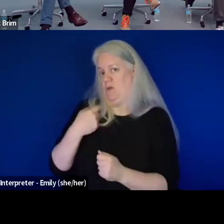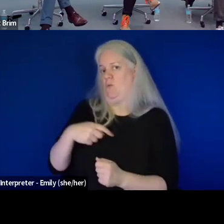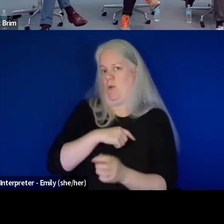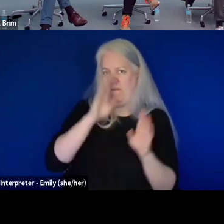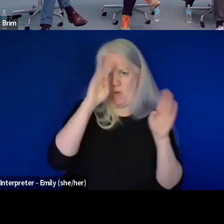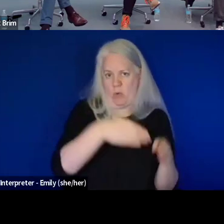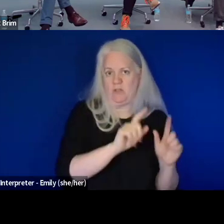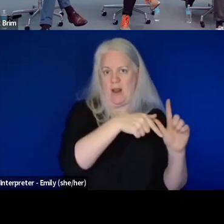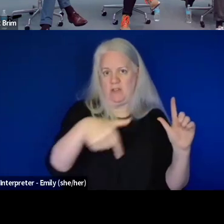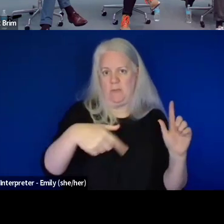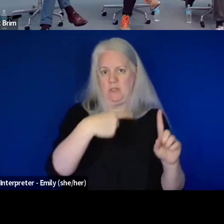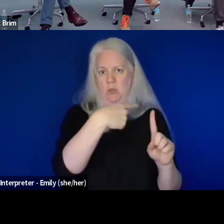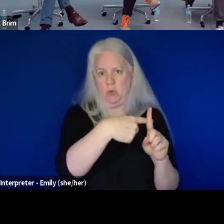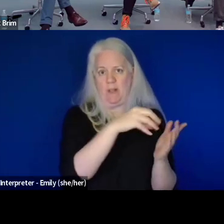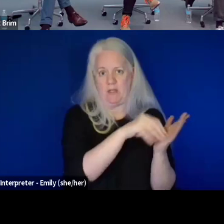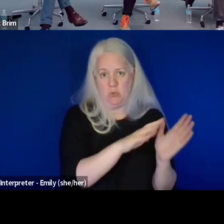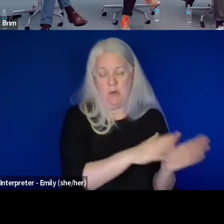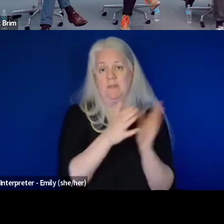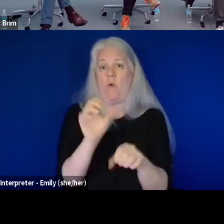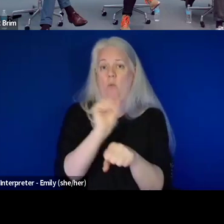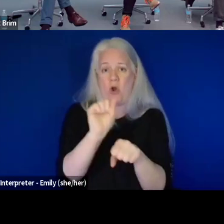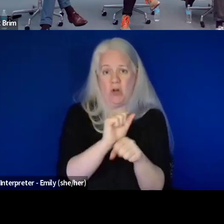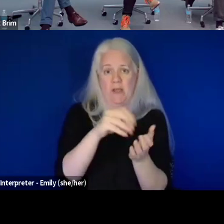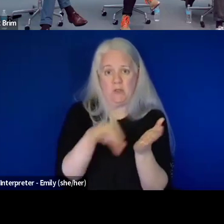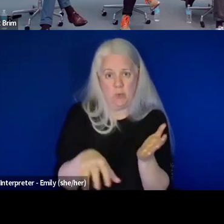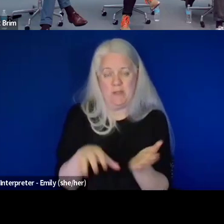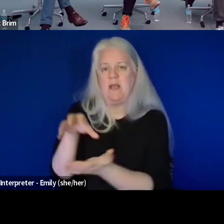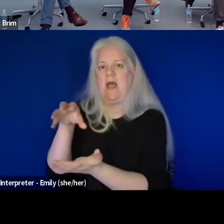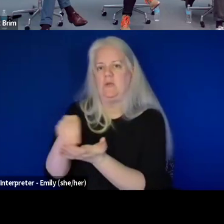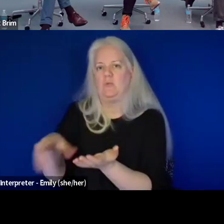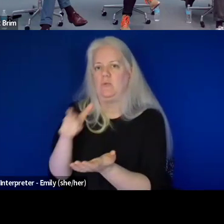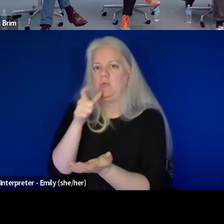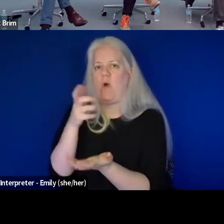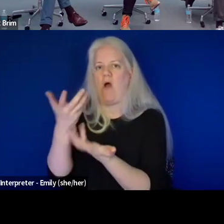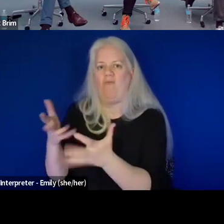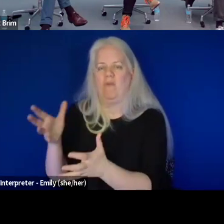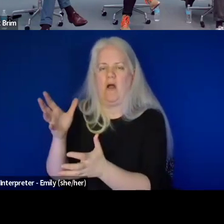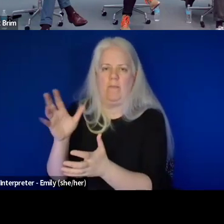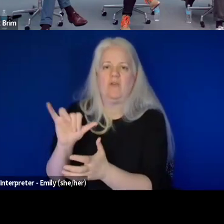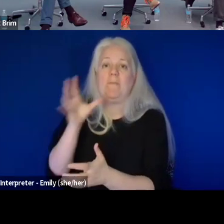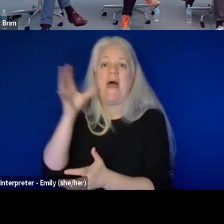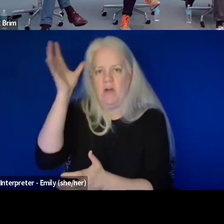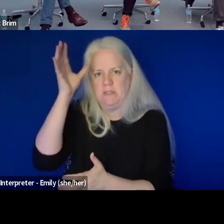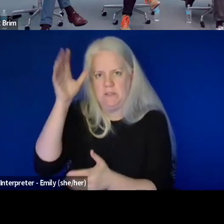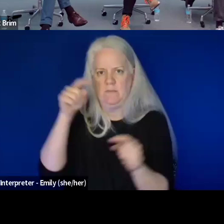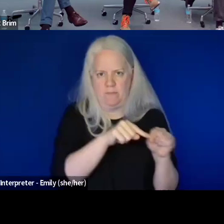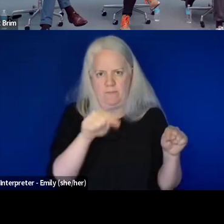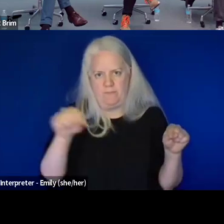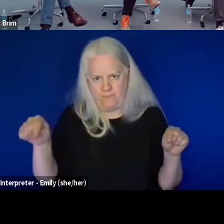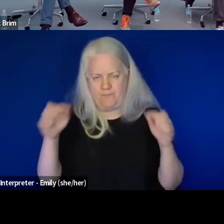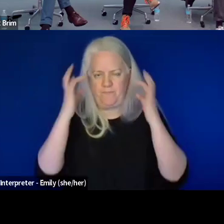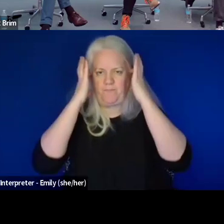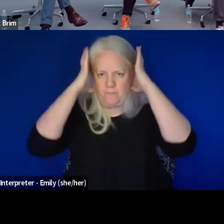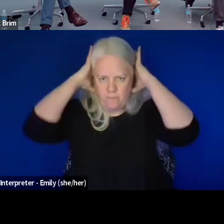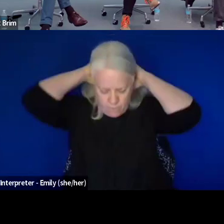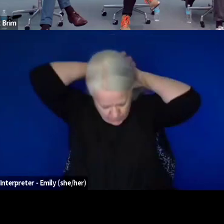plus students, working students, and students that are parents. And I currently have 4 guides that I finished